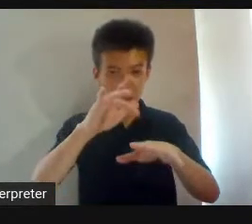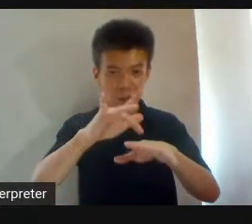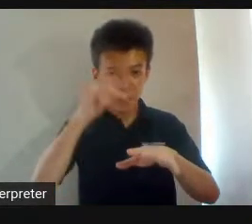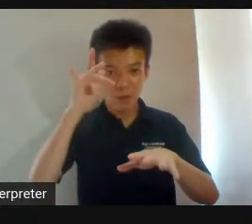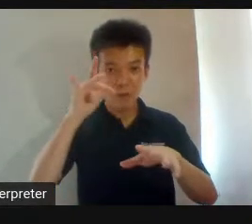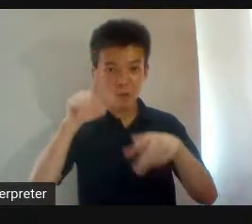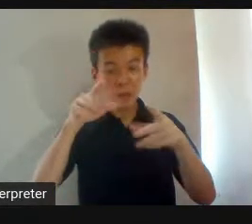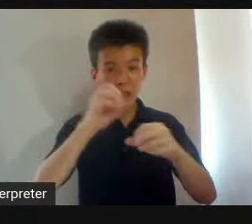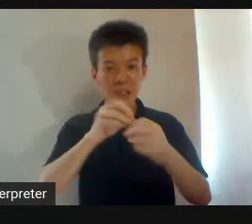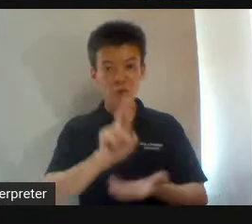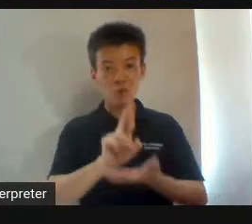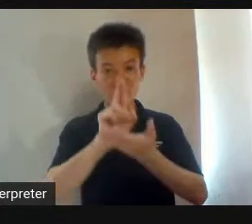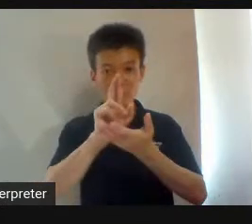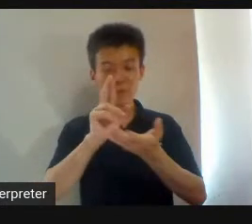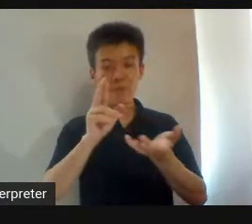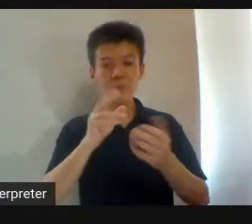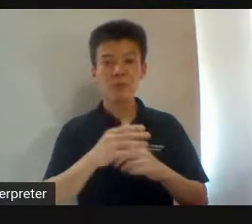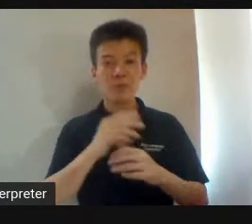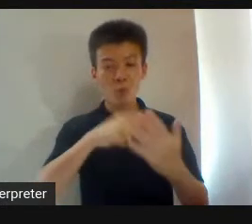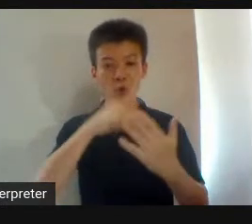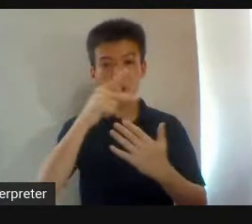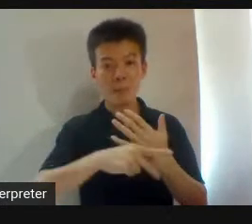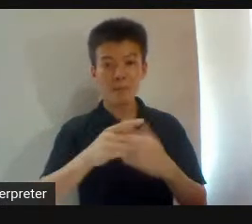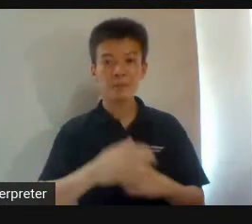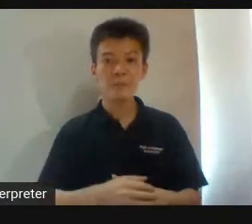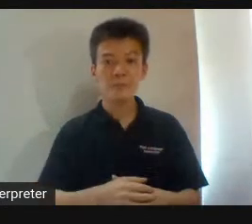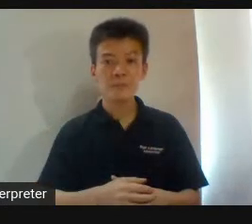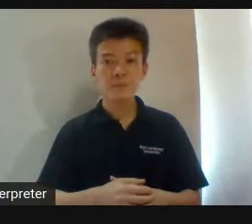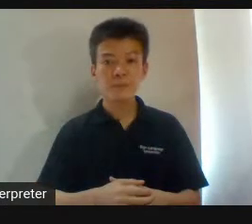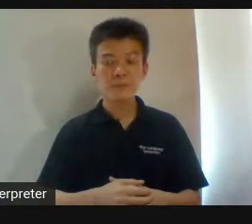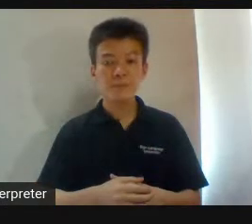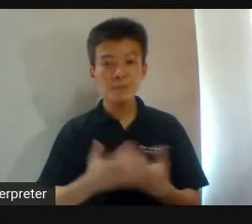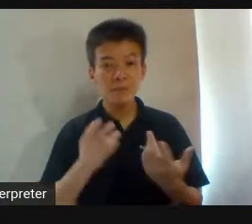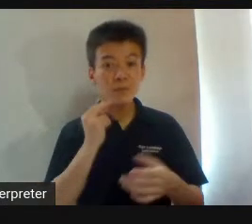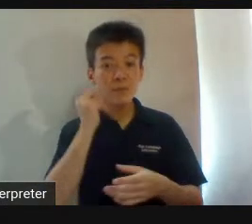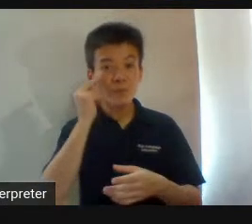in rehabilitation programs. And